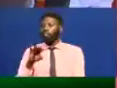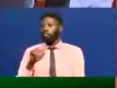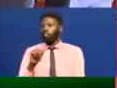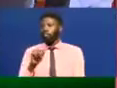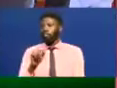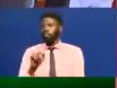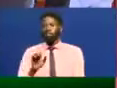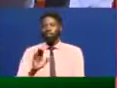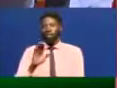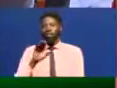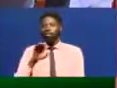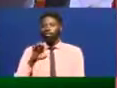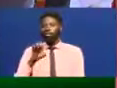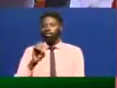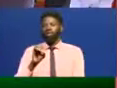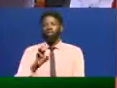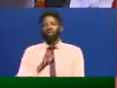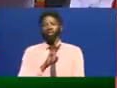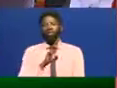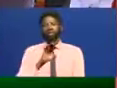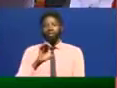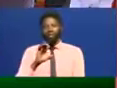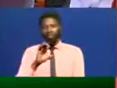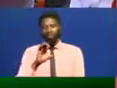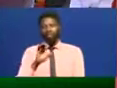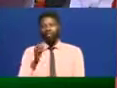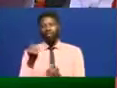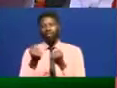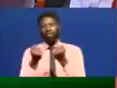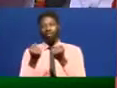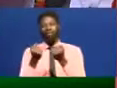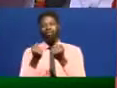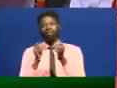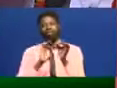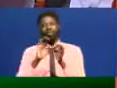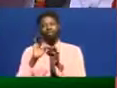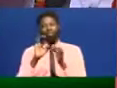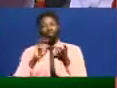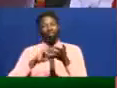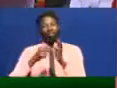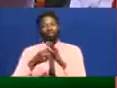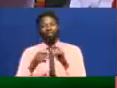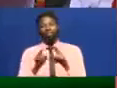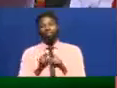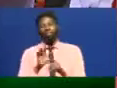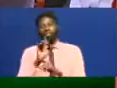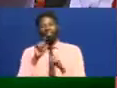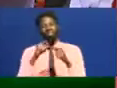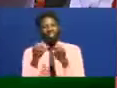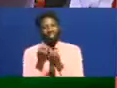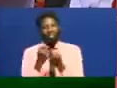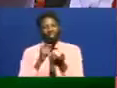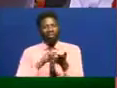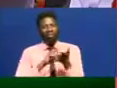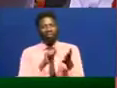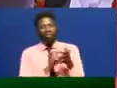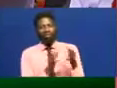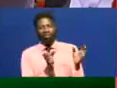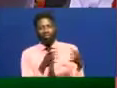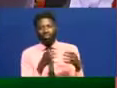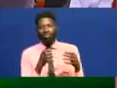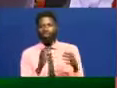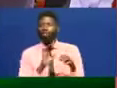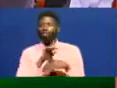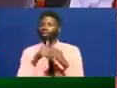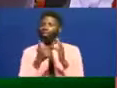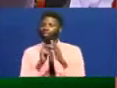Rally project, together with your whole team, your secretariat and the whole team around that space of the Safari